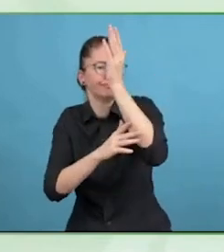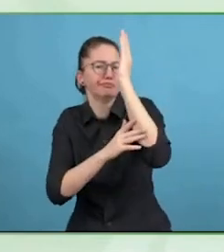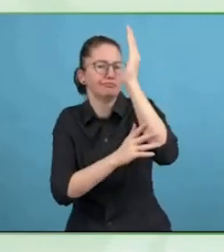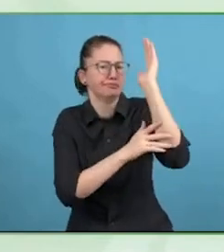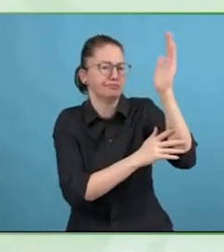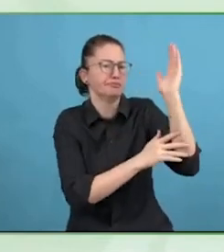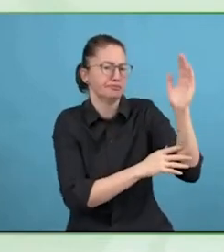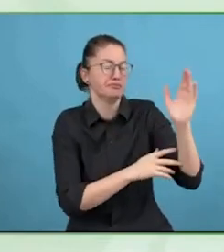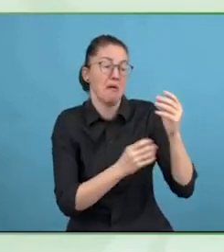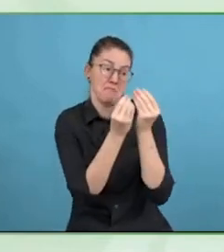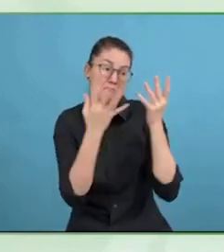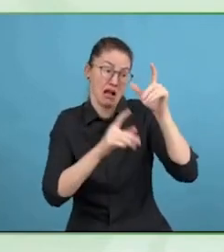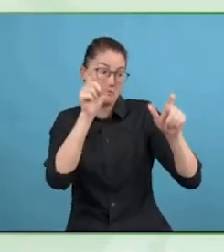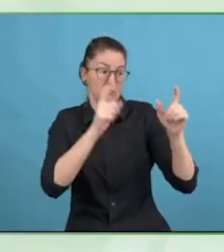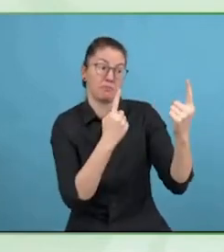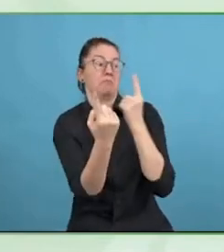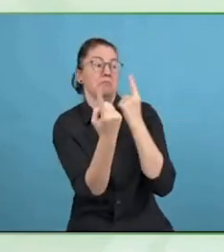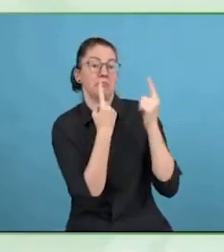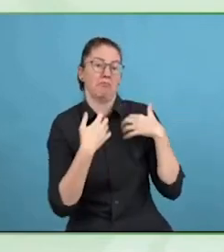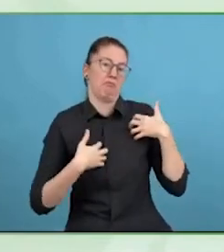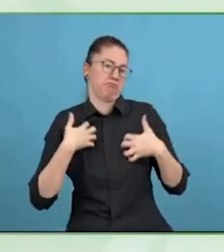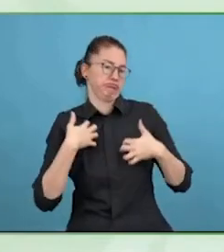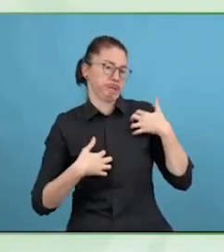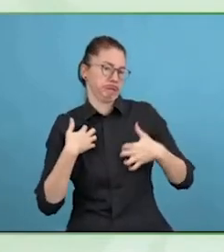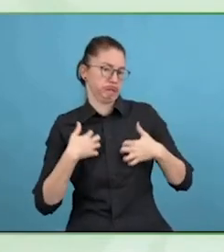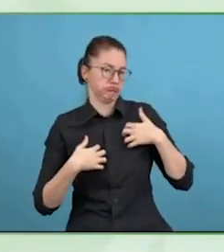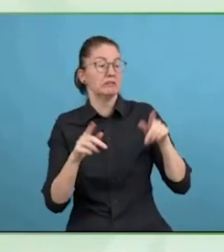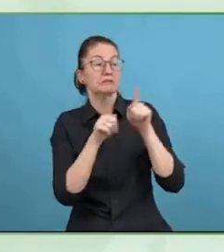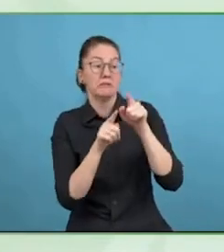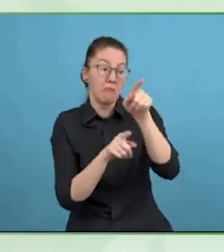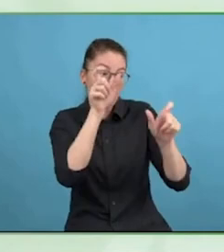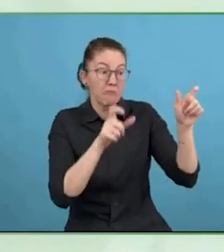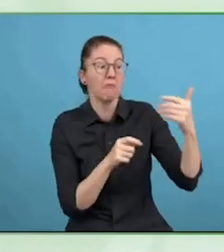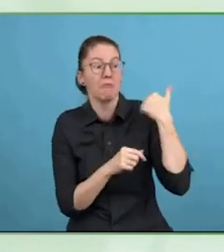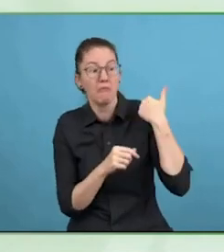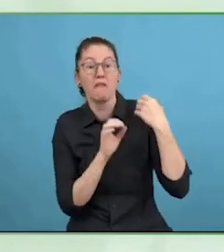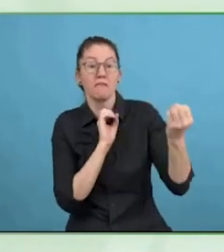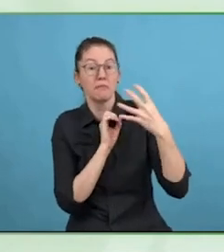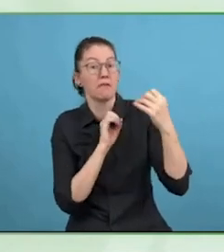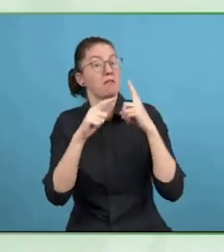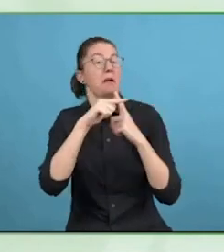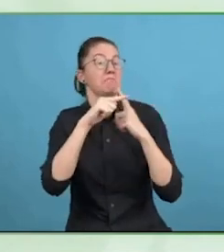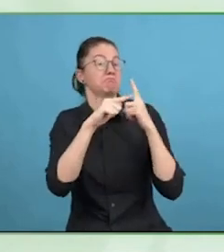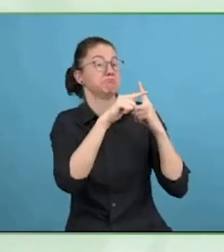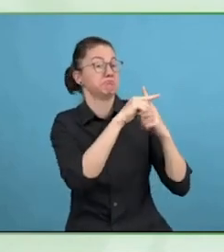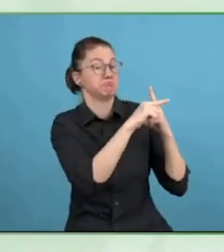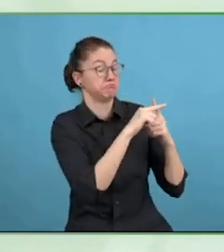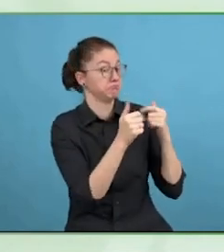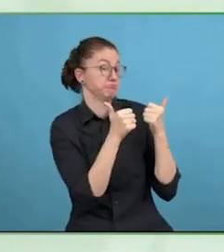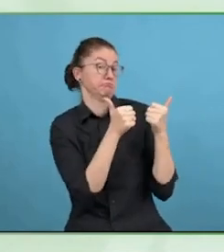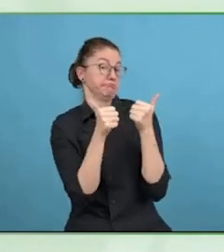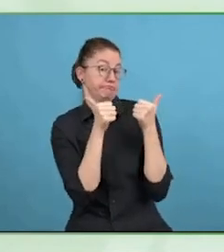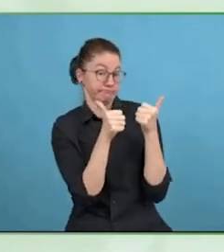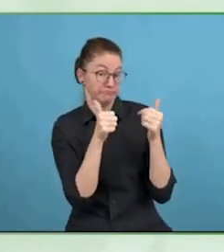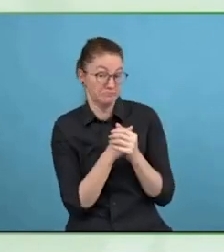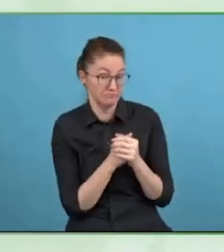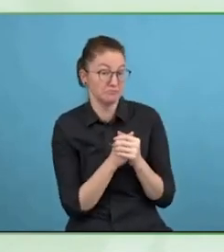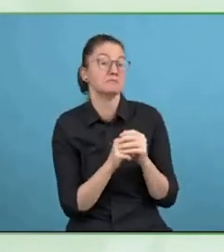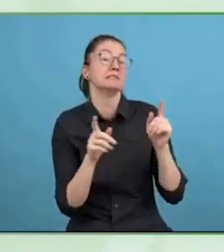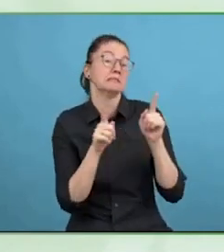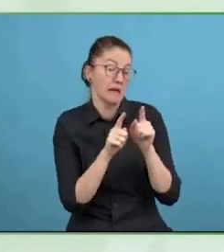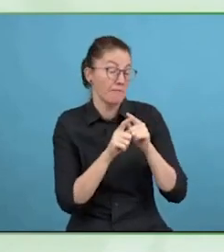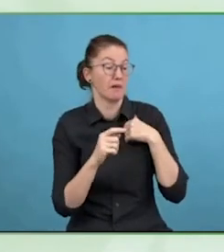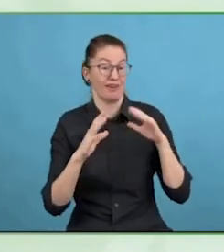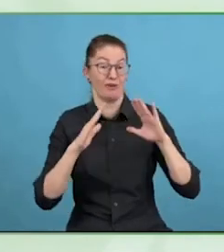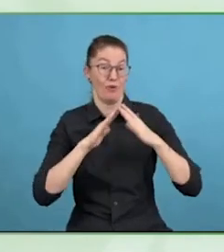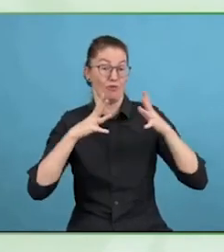nice future for our tool, but it lives with the users, so I would encourage everyone to look at it and see whether it's helpful for you